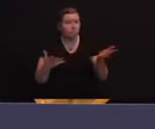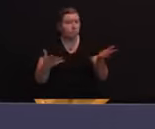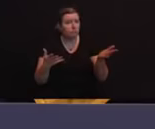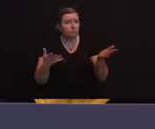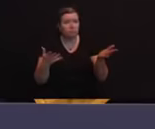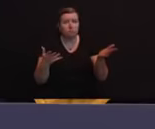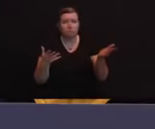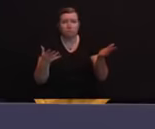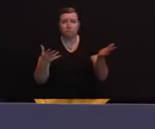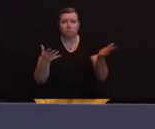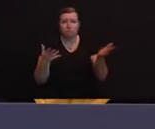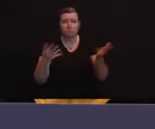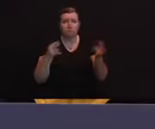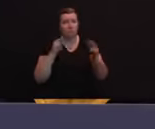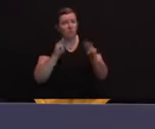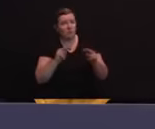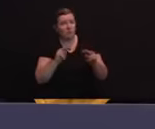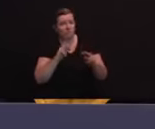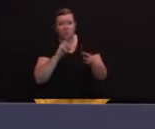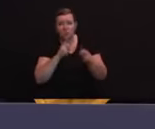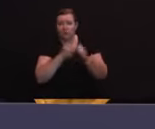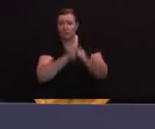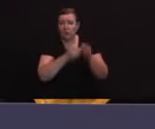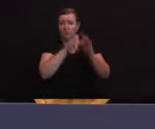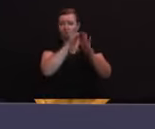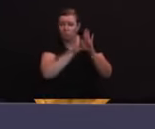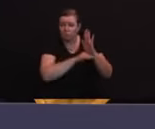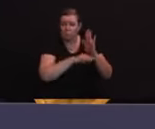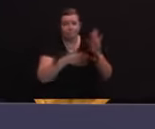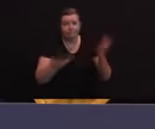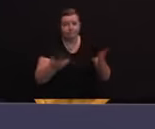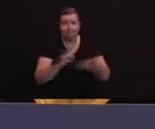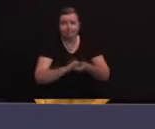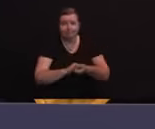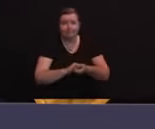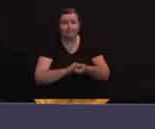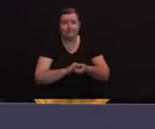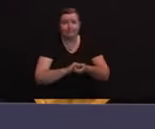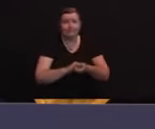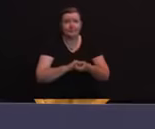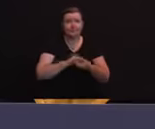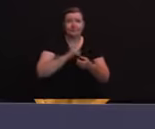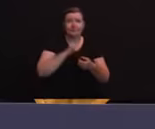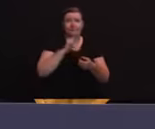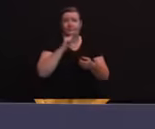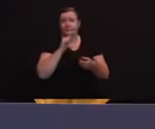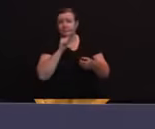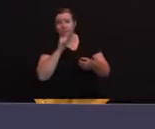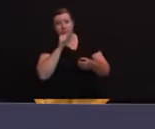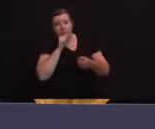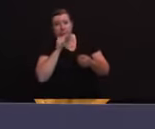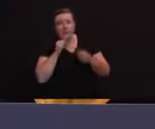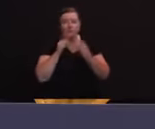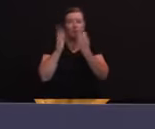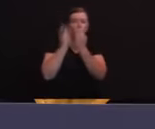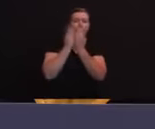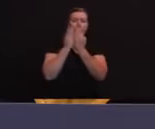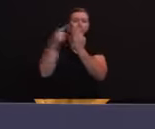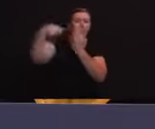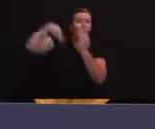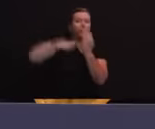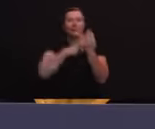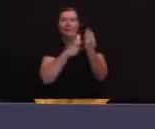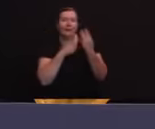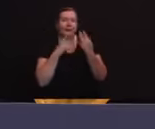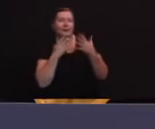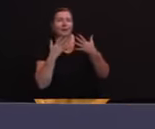enforcement. But there's no question, behind private doors, it's harder. It is harder, which is why we're